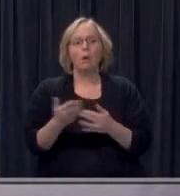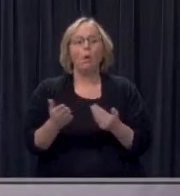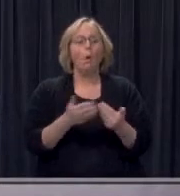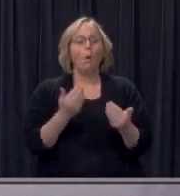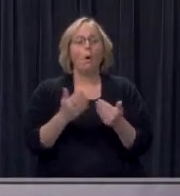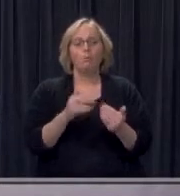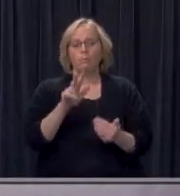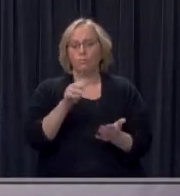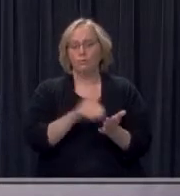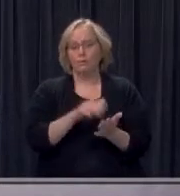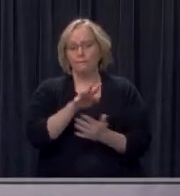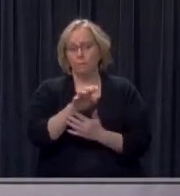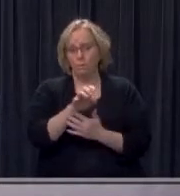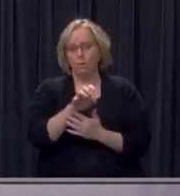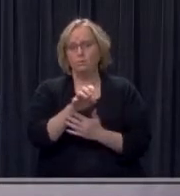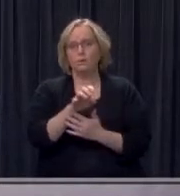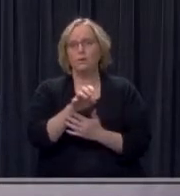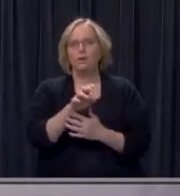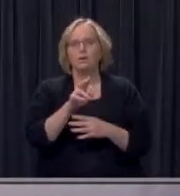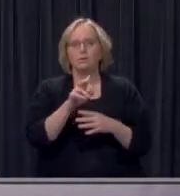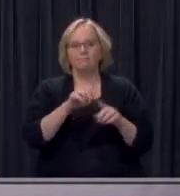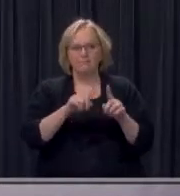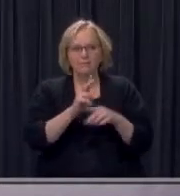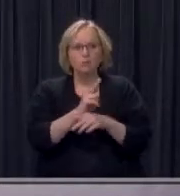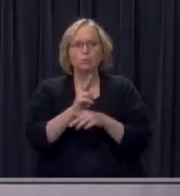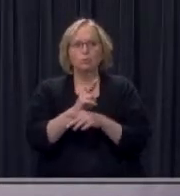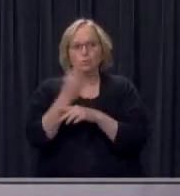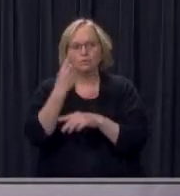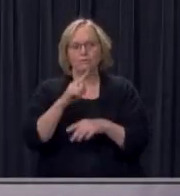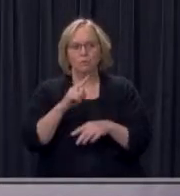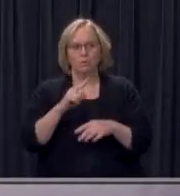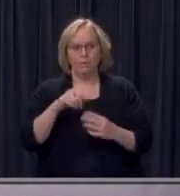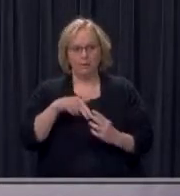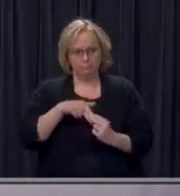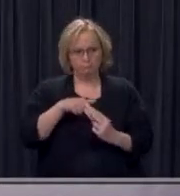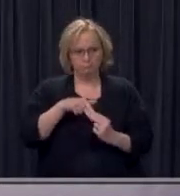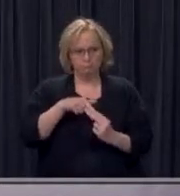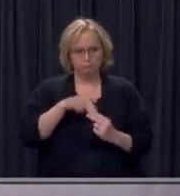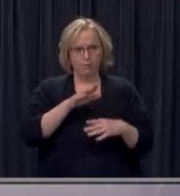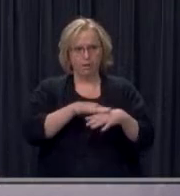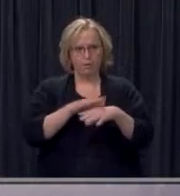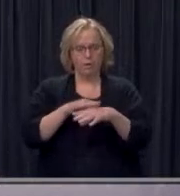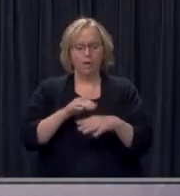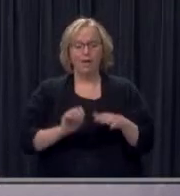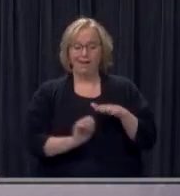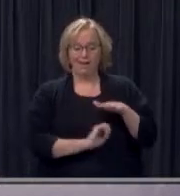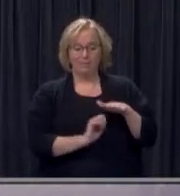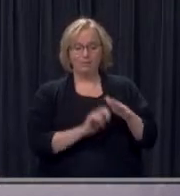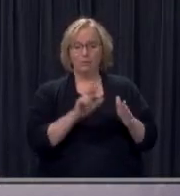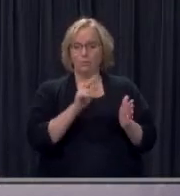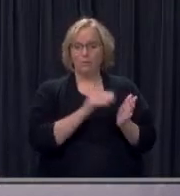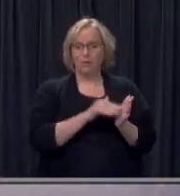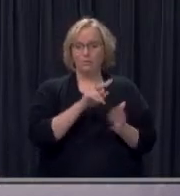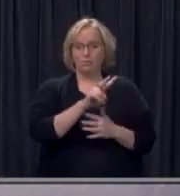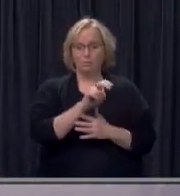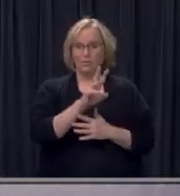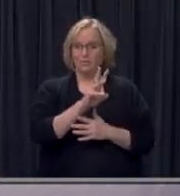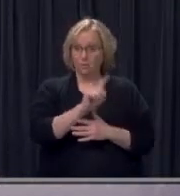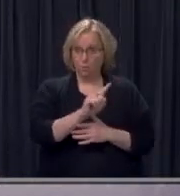3,400 uses of our staff alert. At the elementary level,